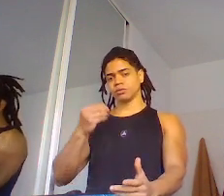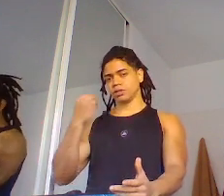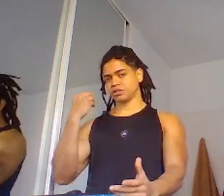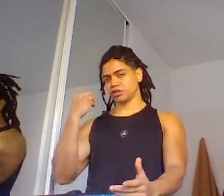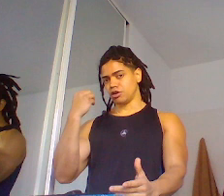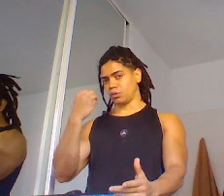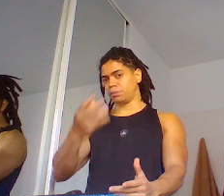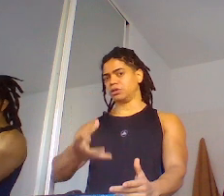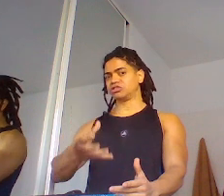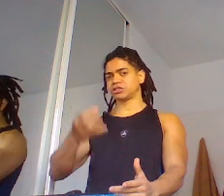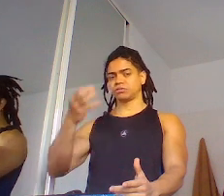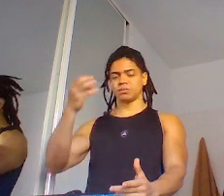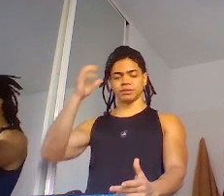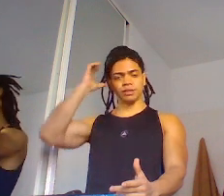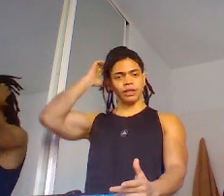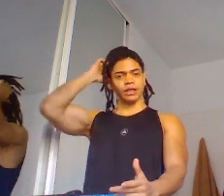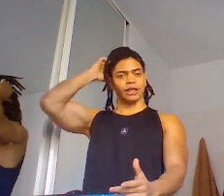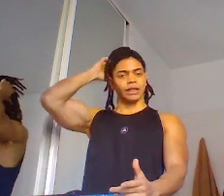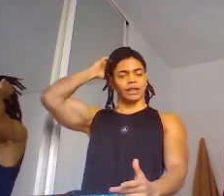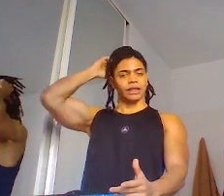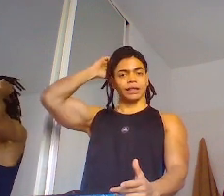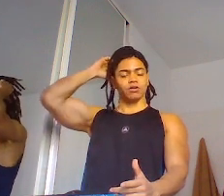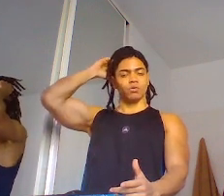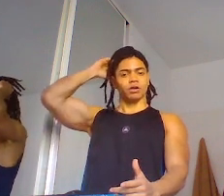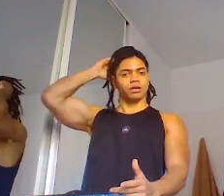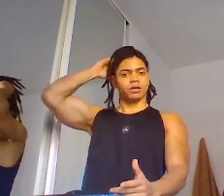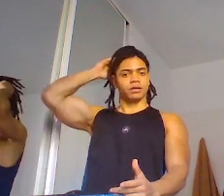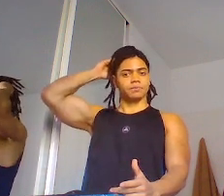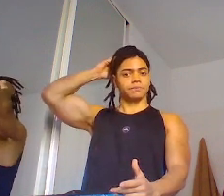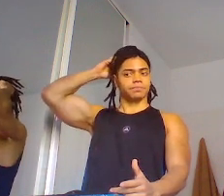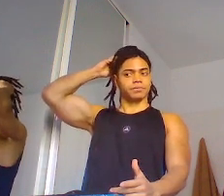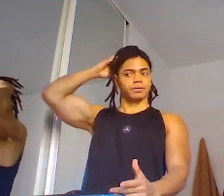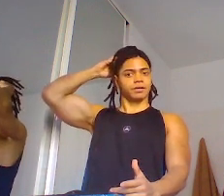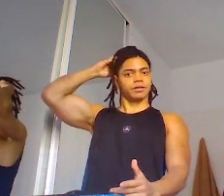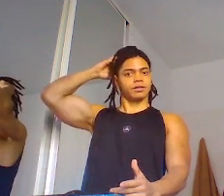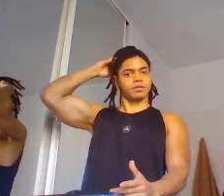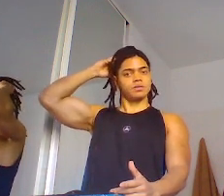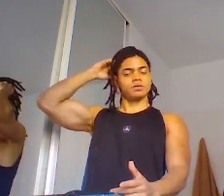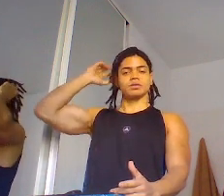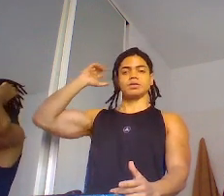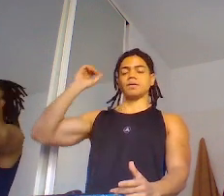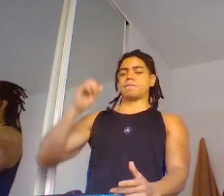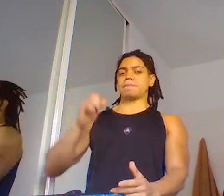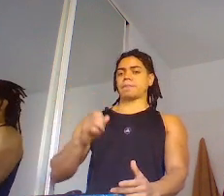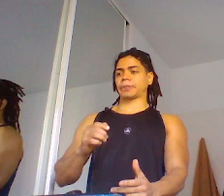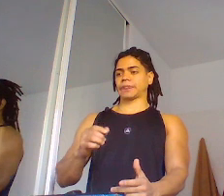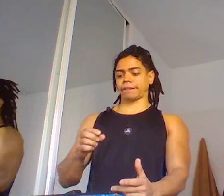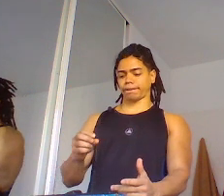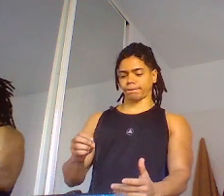repo. This repurchase agreement where